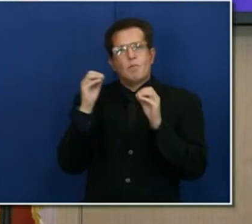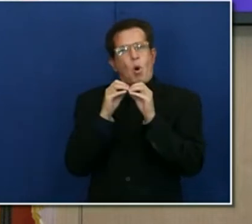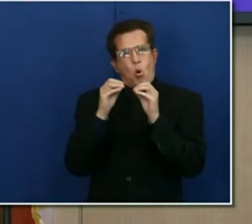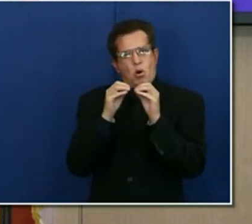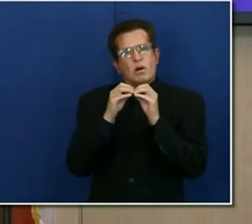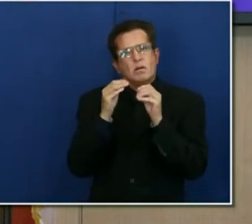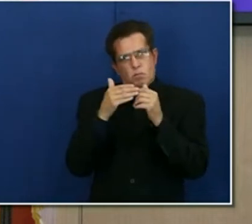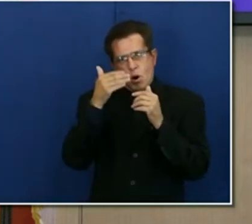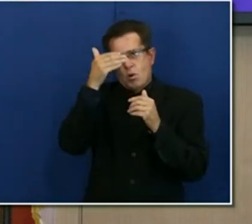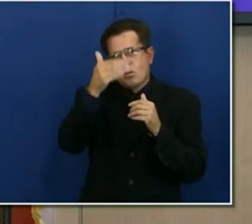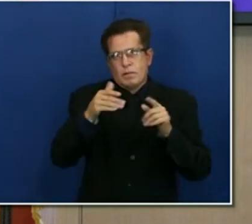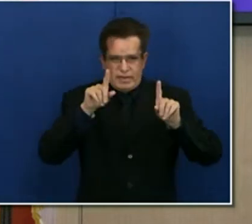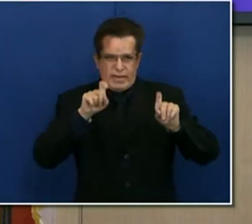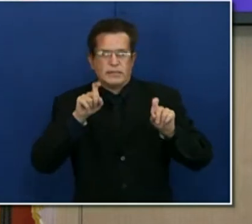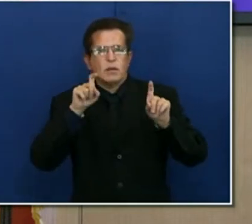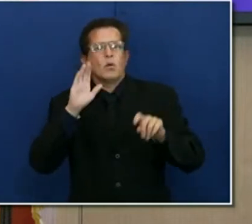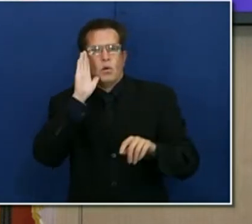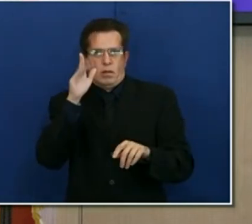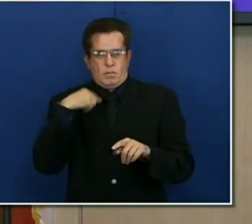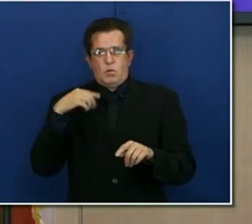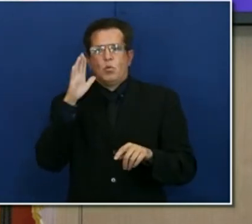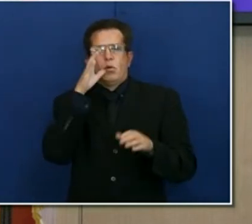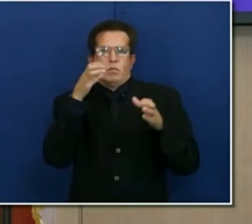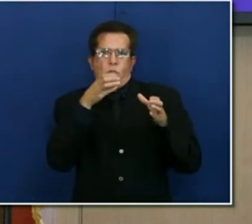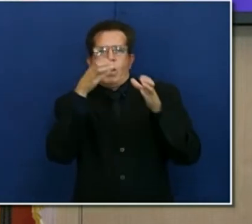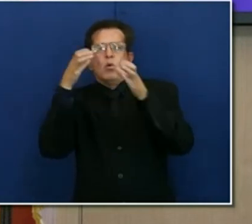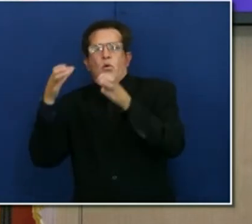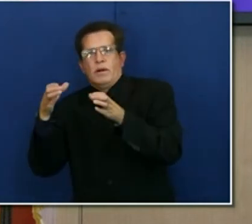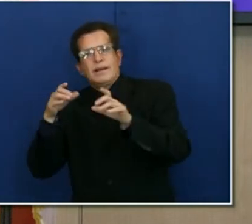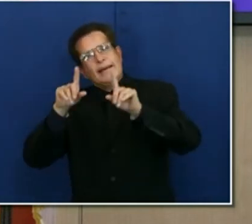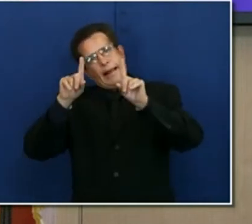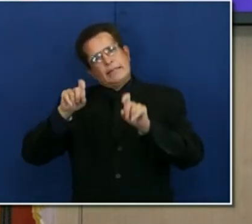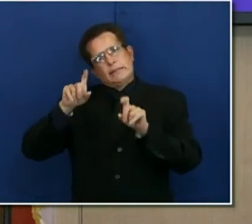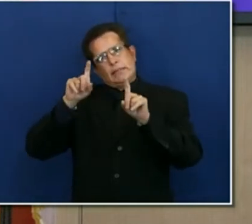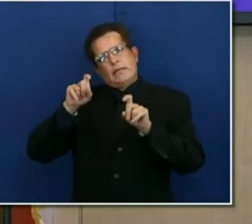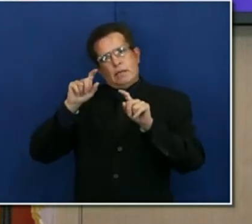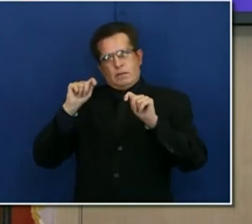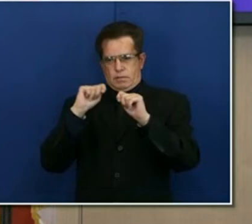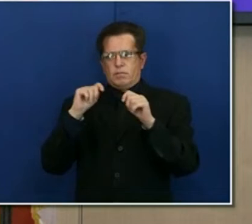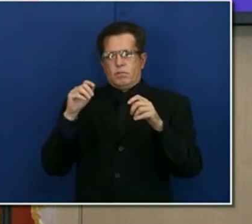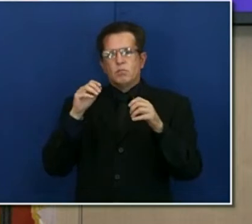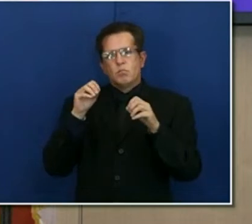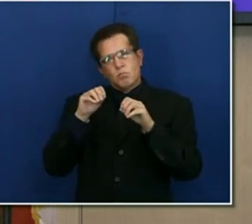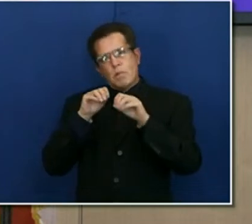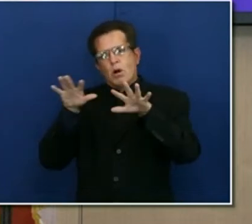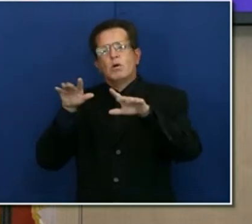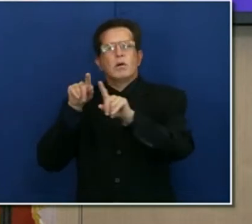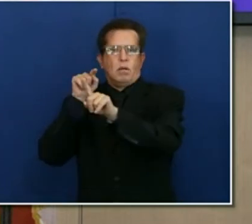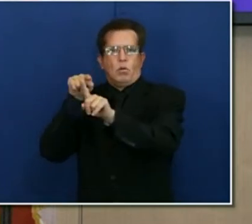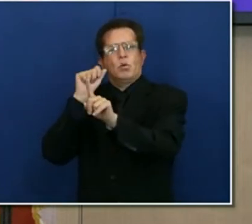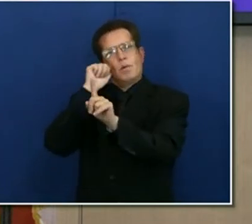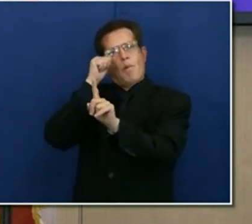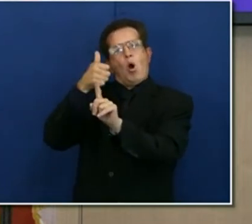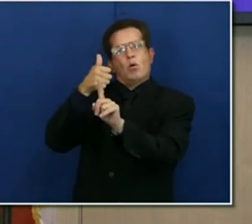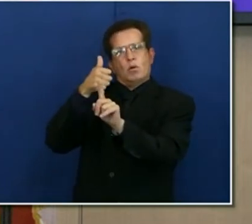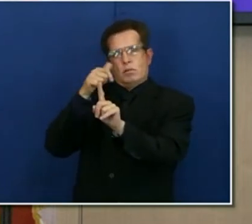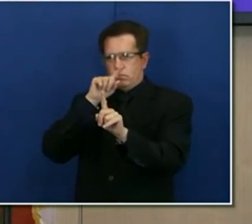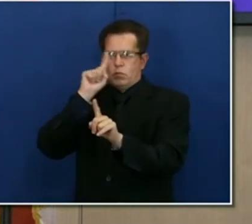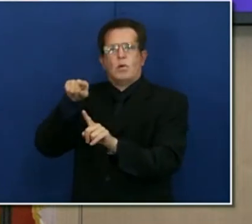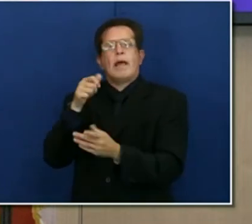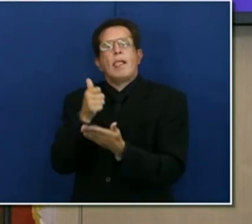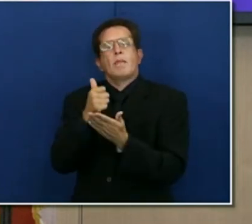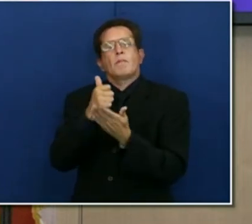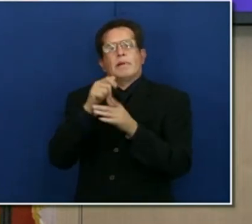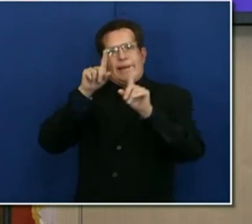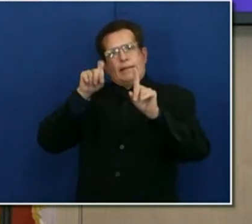will be deploying a surge testing capability to the campus tomorrow to test the remaining number